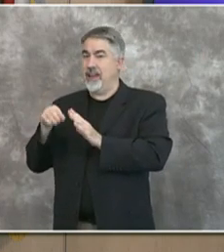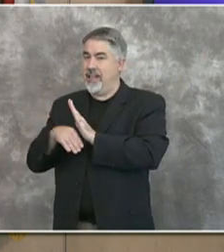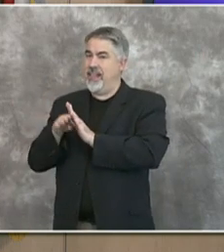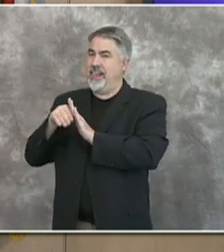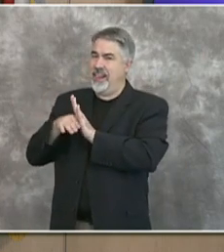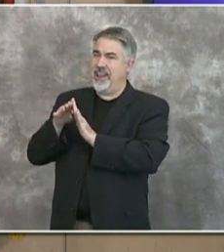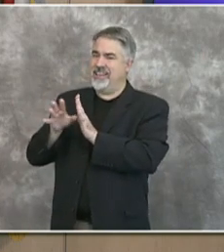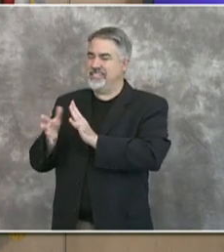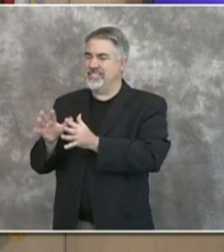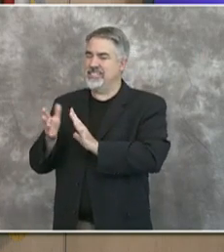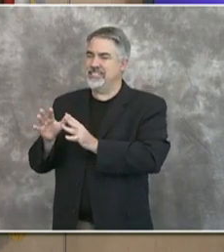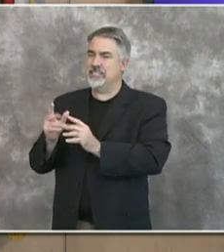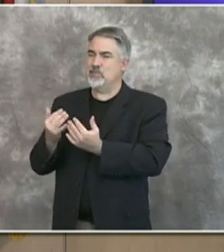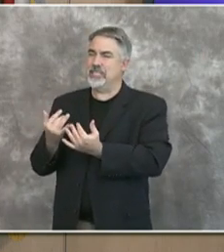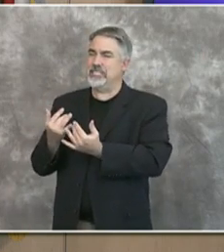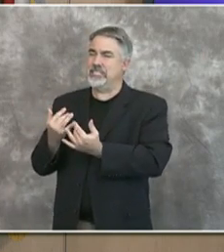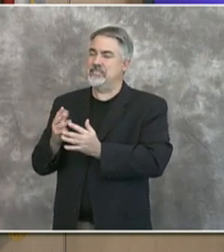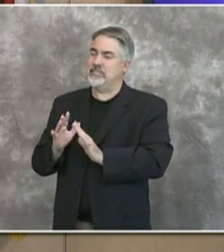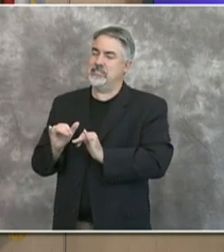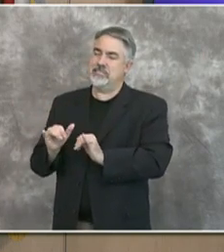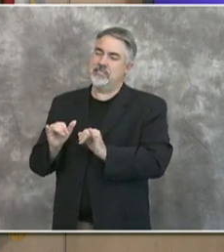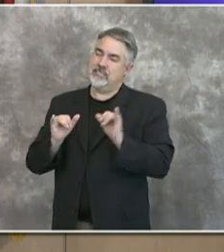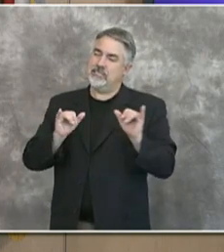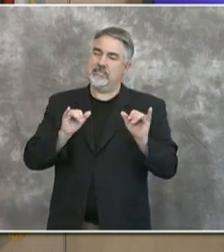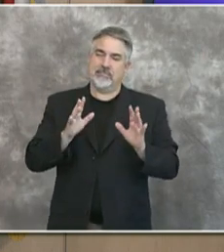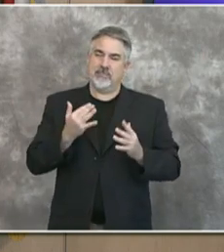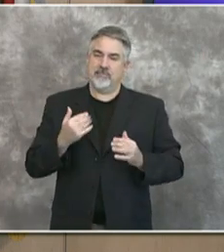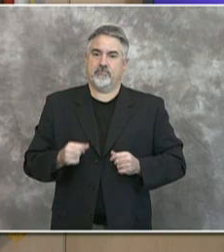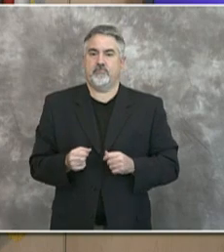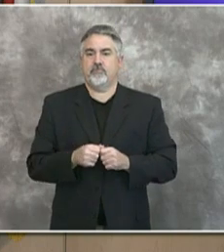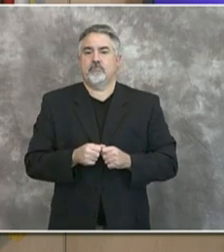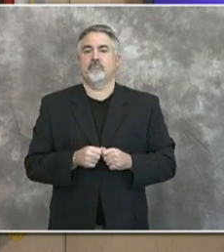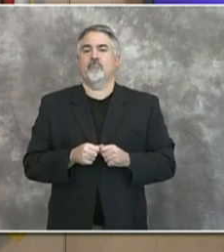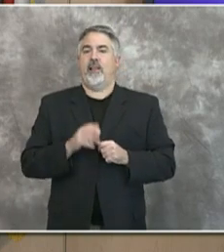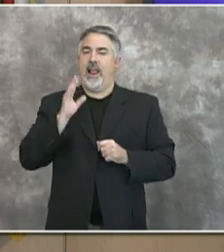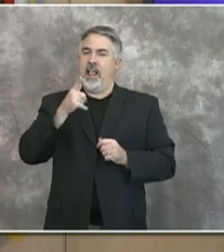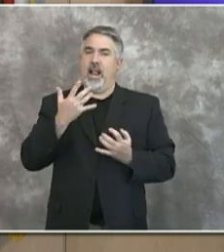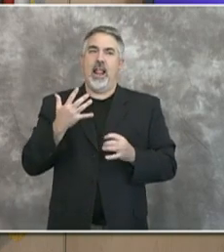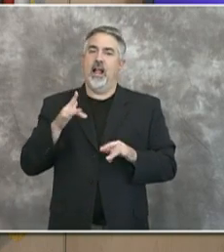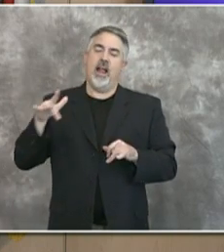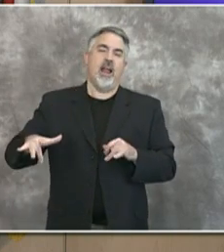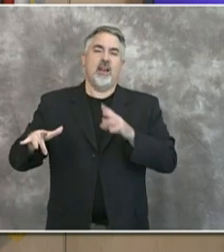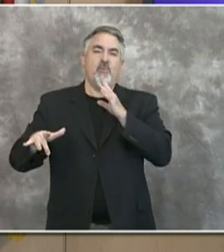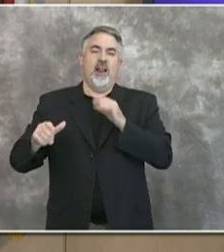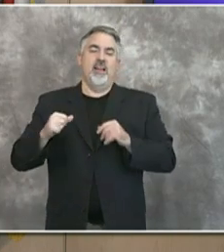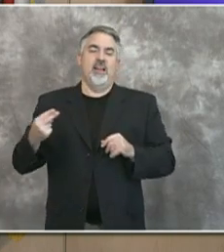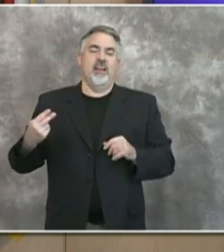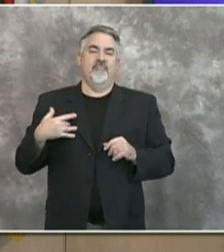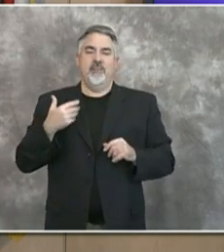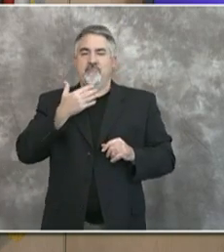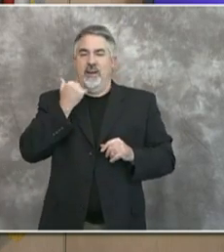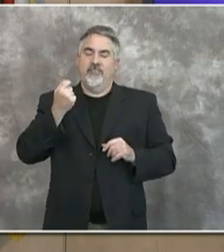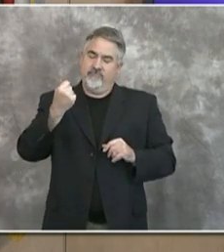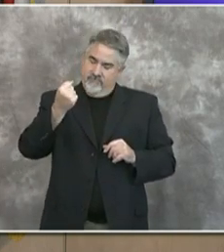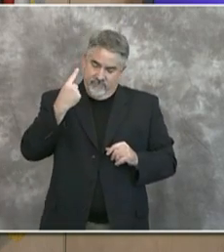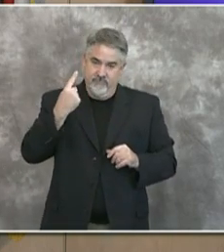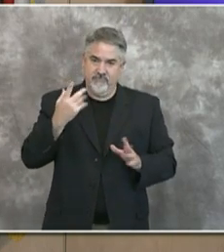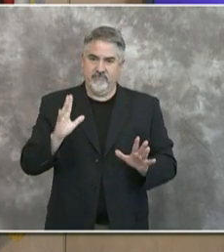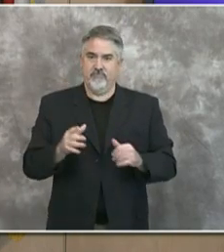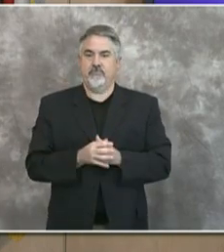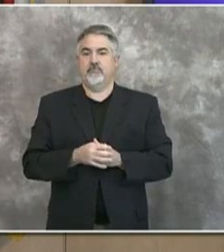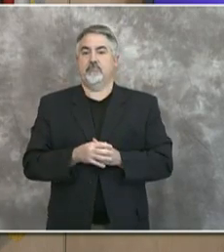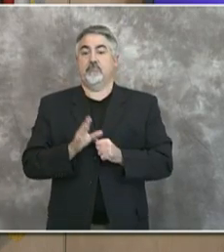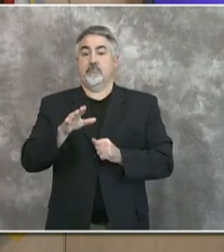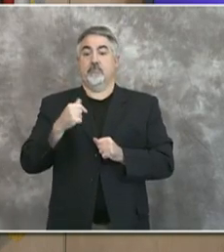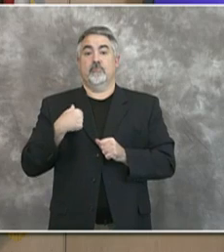at least that initial step of letting people get in the water as soon as we possibly can. And so we ask for you to continue to hold